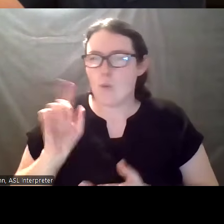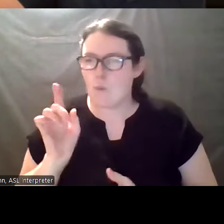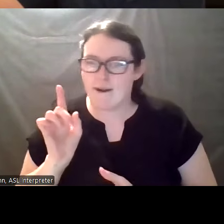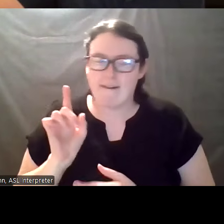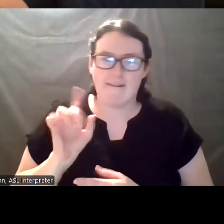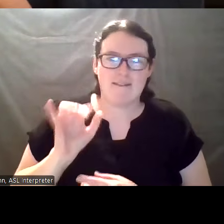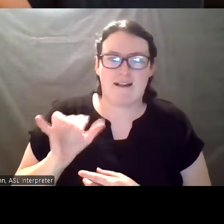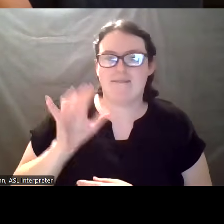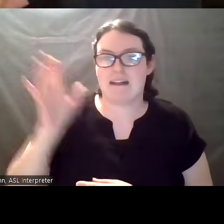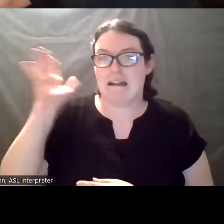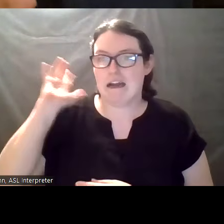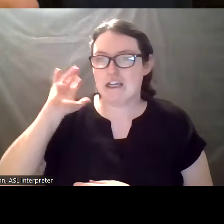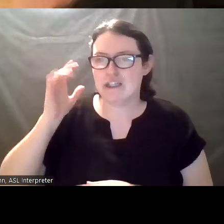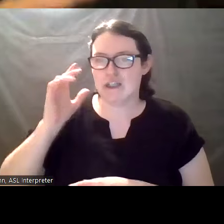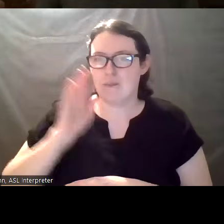in Mesopotamia.